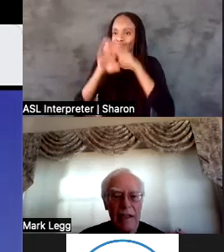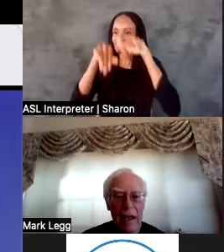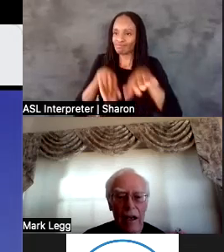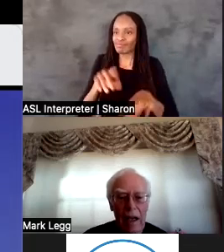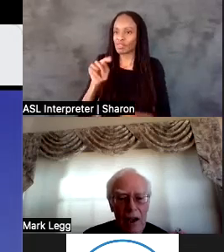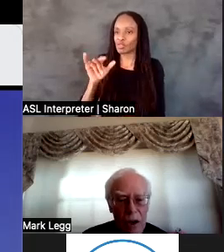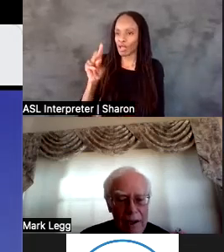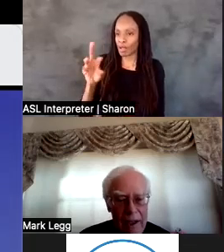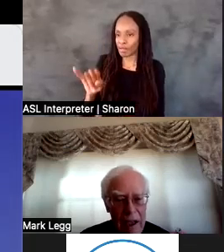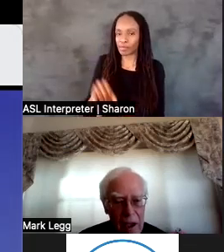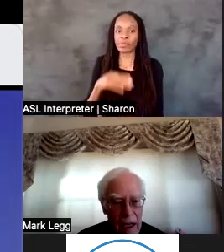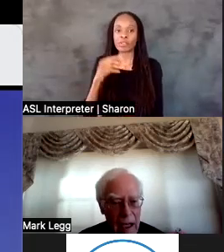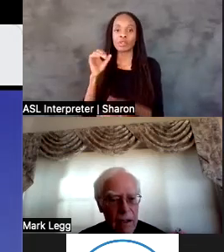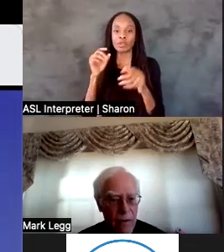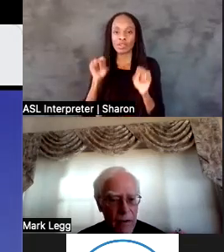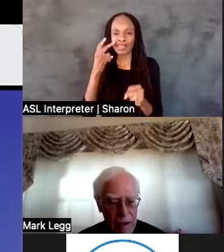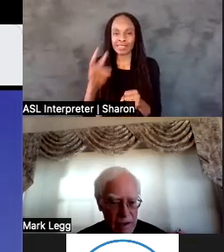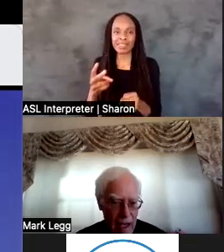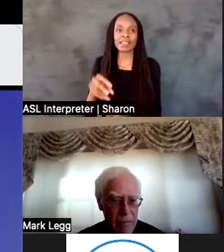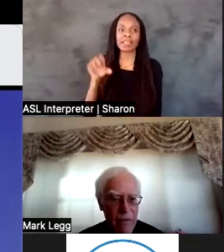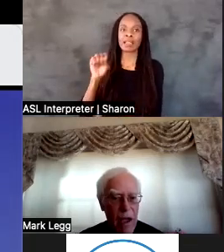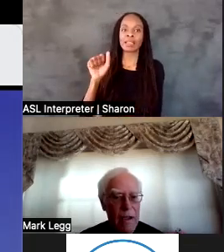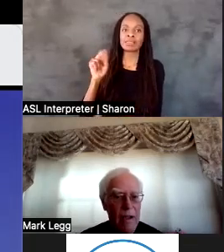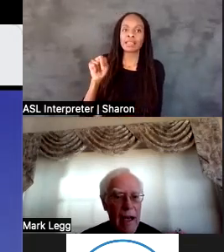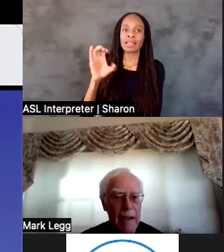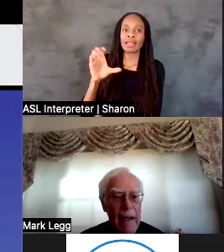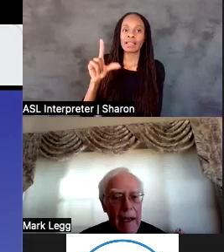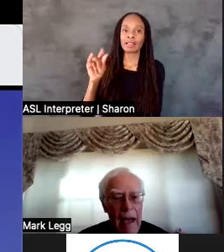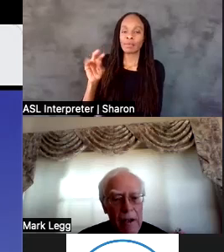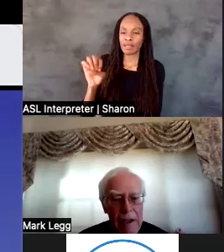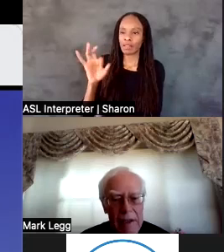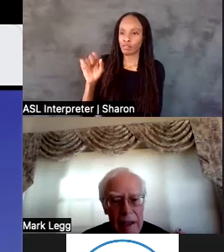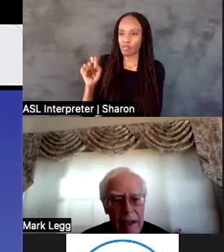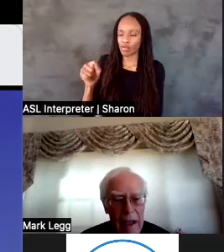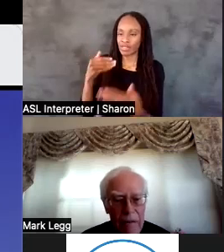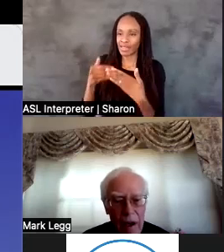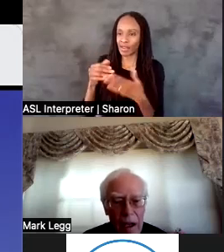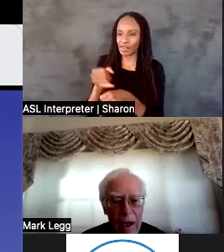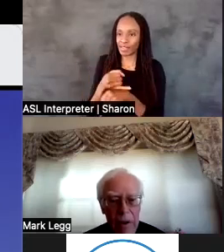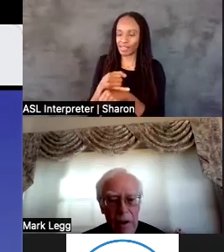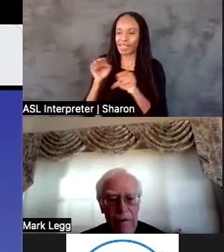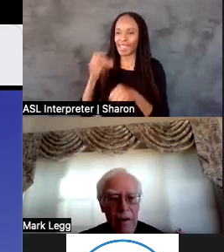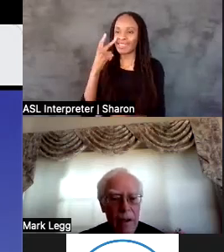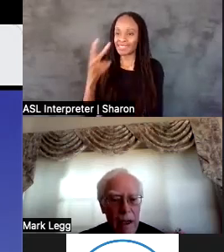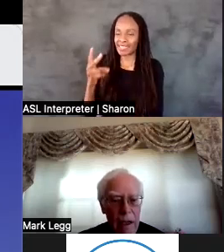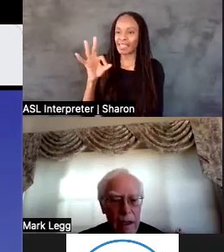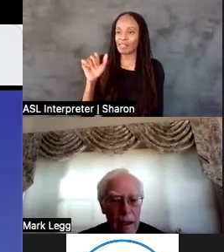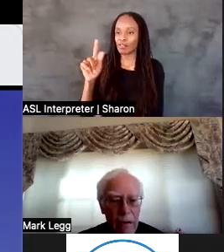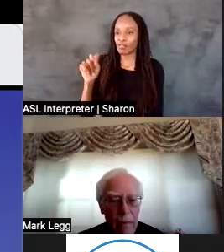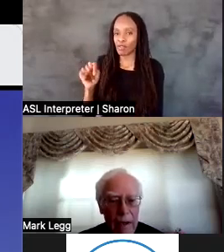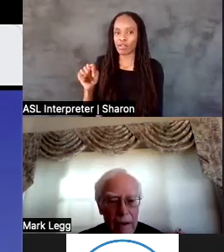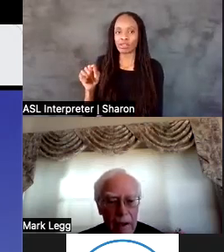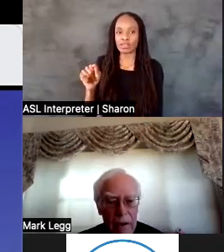just a detail showing the San Clemente Island fault, the San Clemente fault near the island. And you can see the fault, that beautiful,